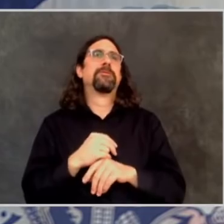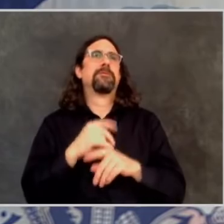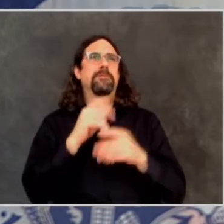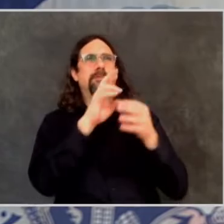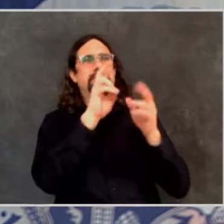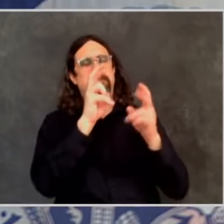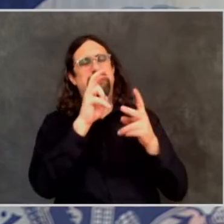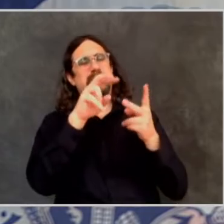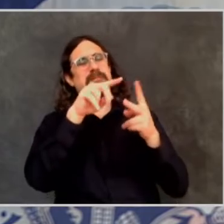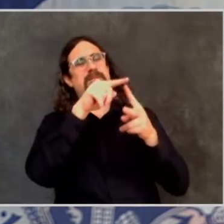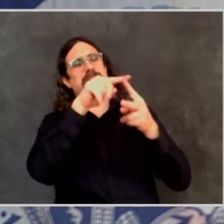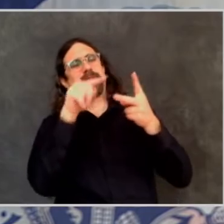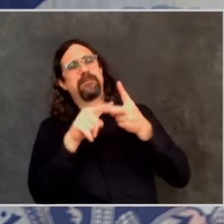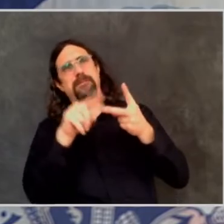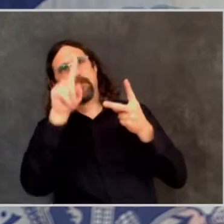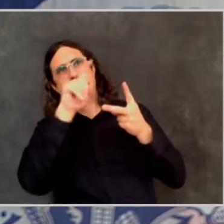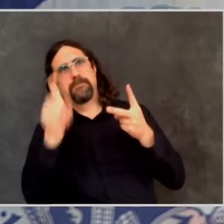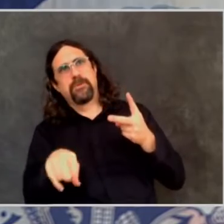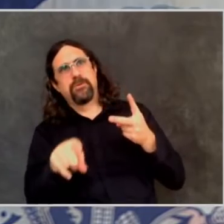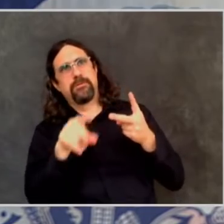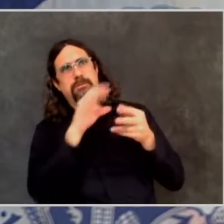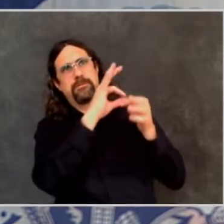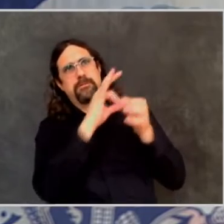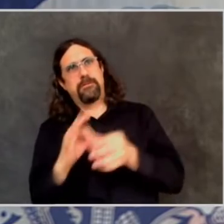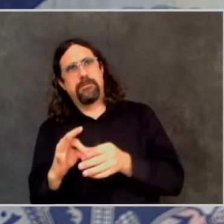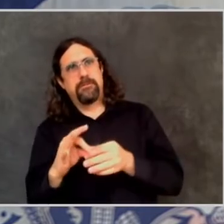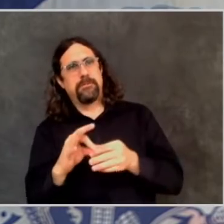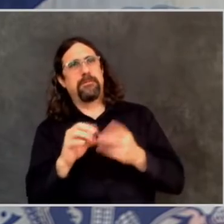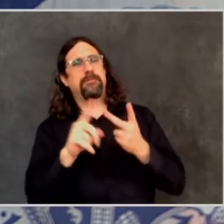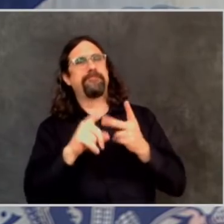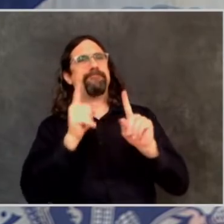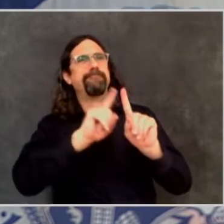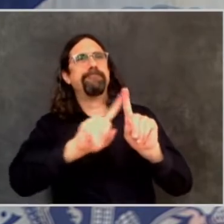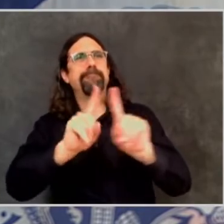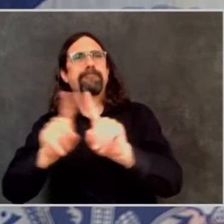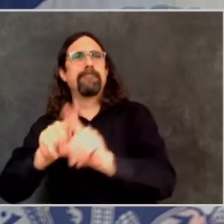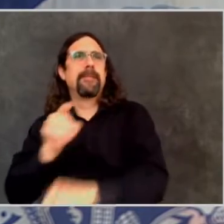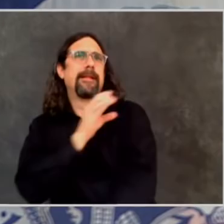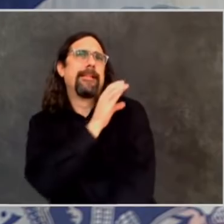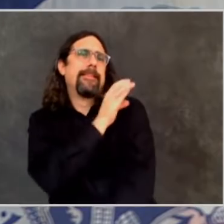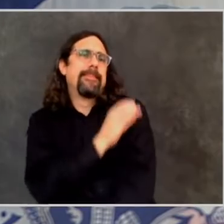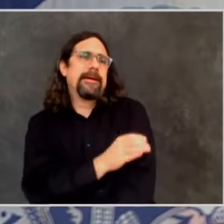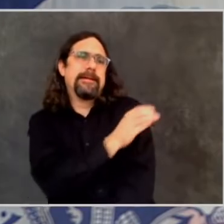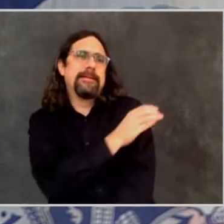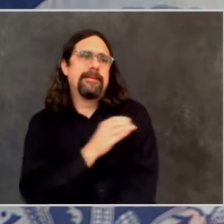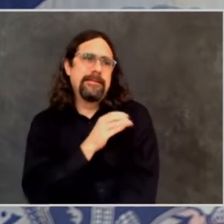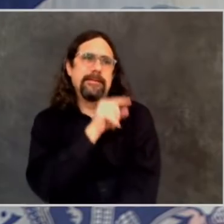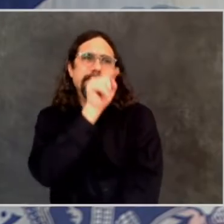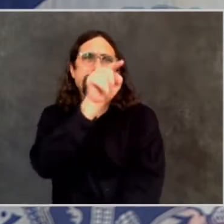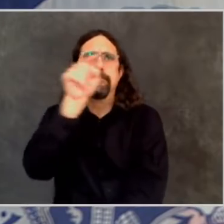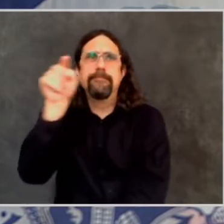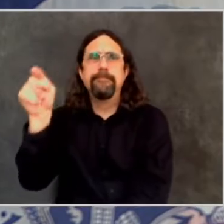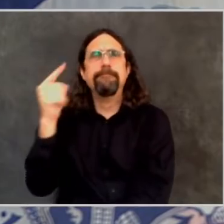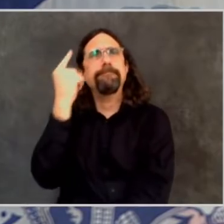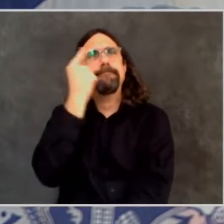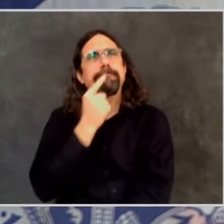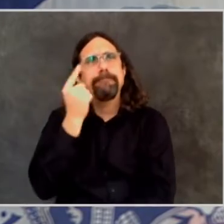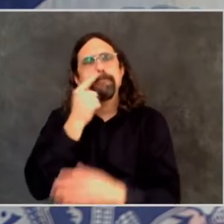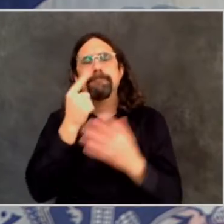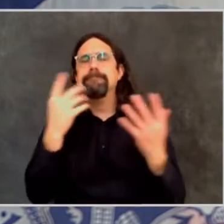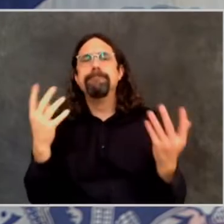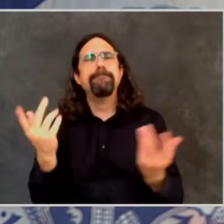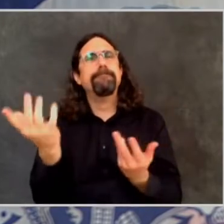about all of this work that was put into community care and